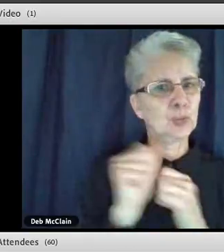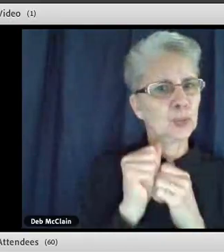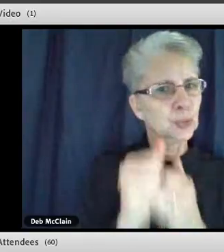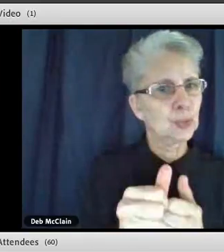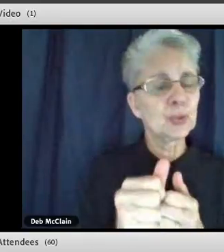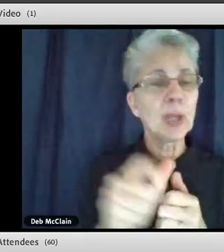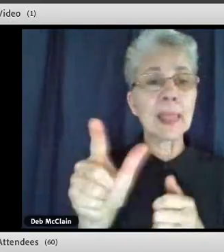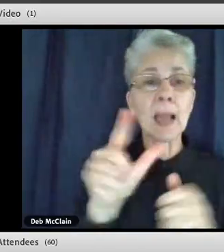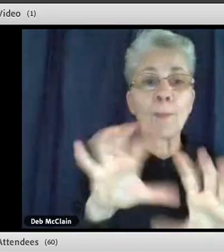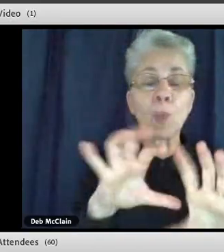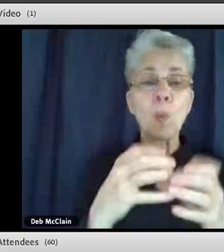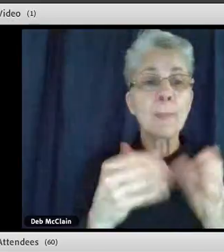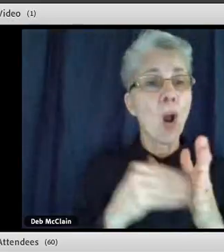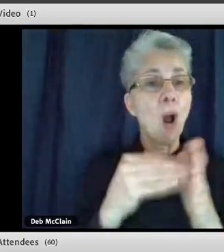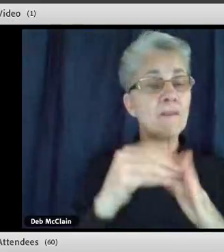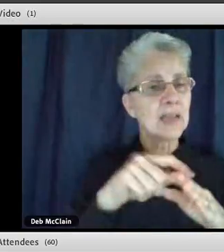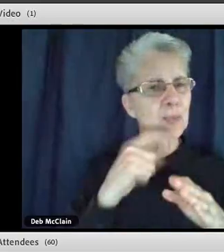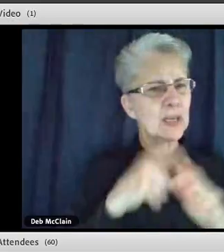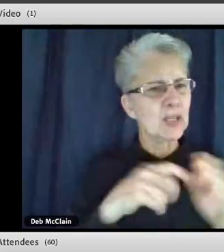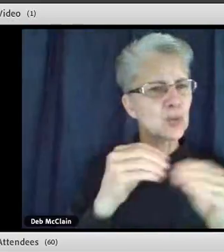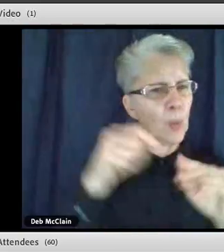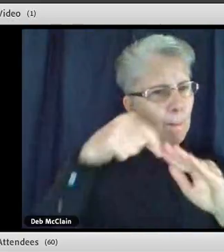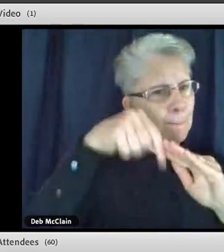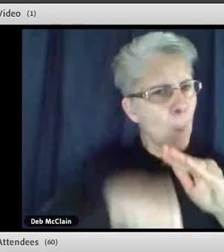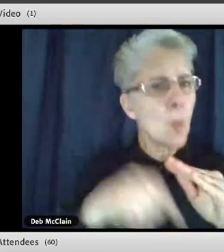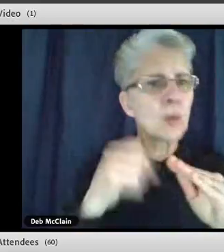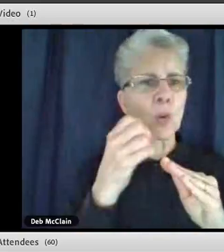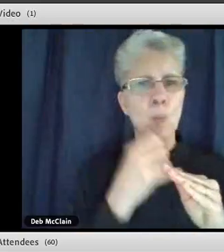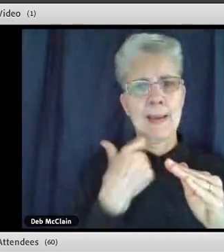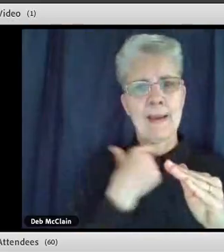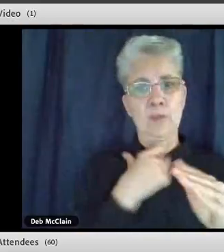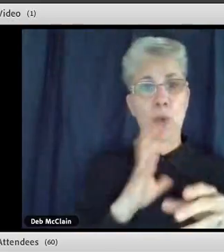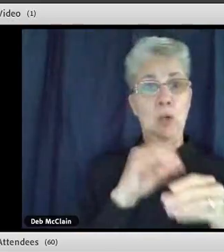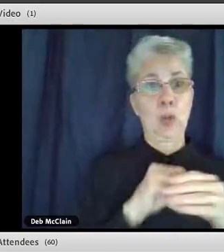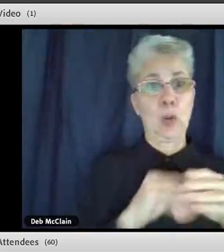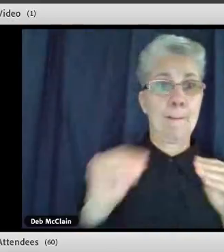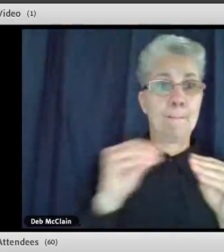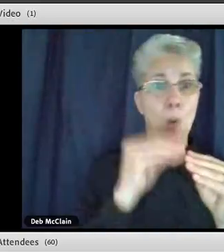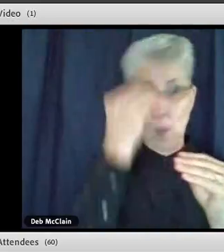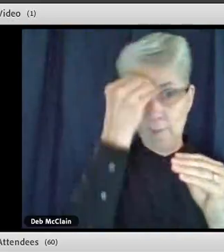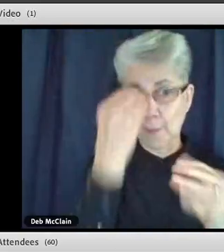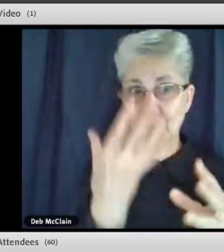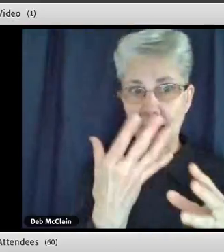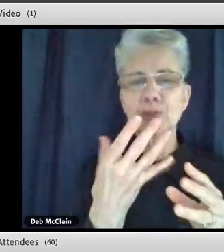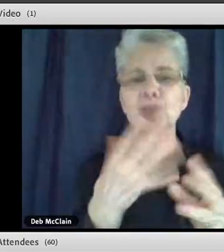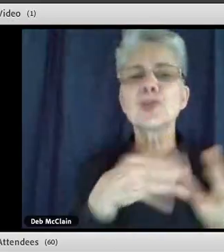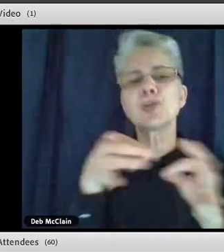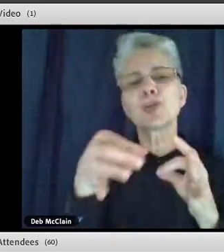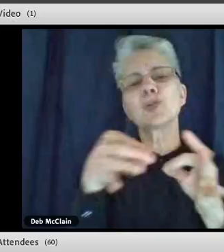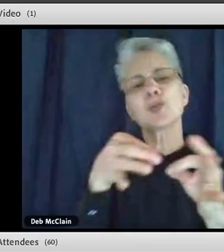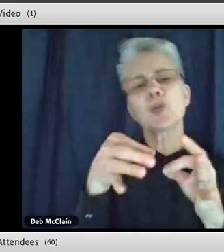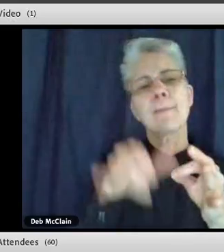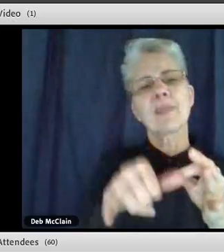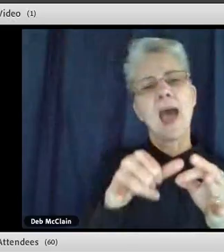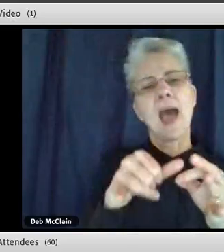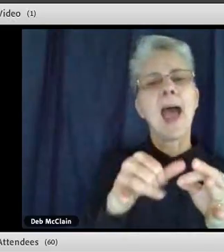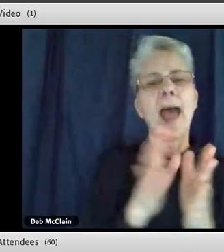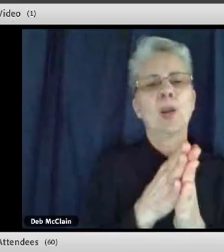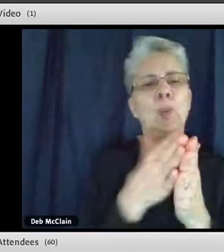but oftentimes we need to go beyond that. Yeah, so we want to include further information to describe the resource in a way that